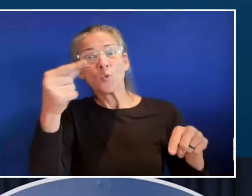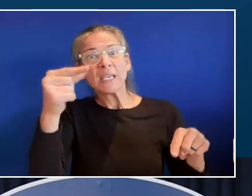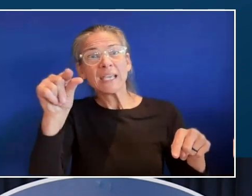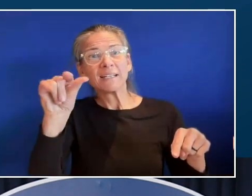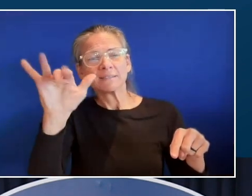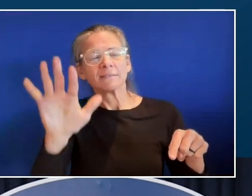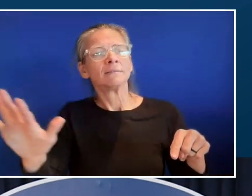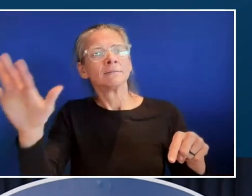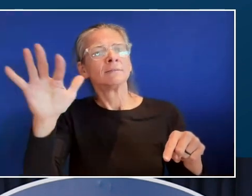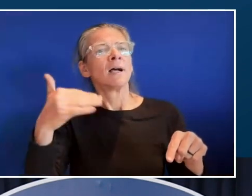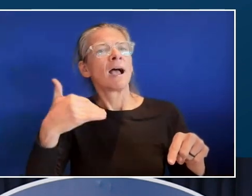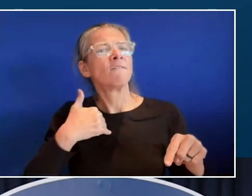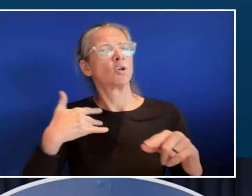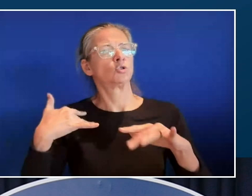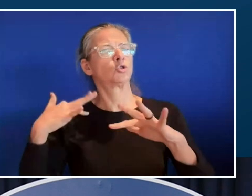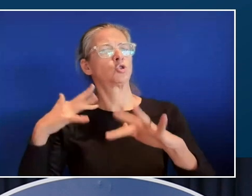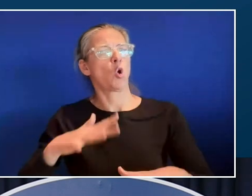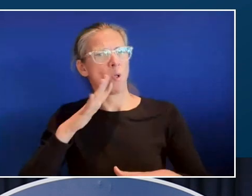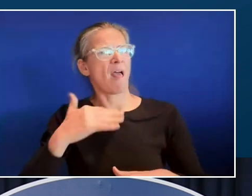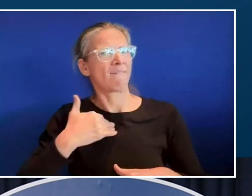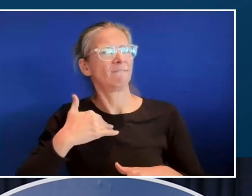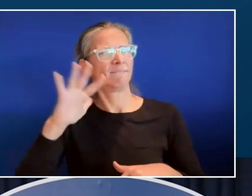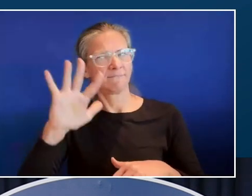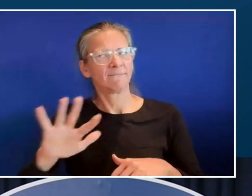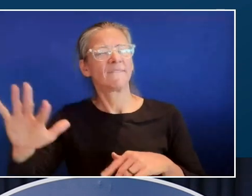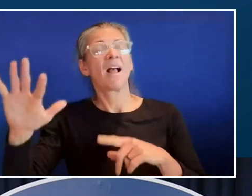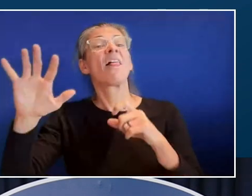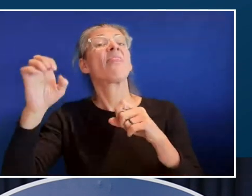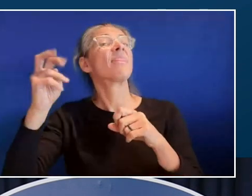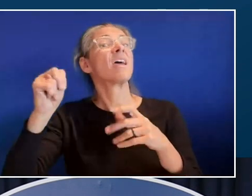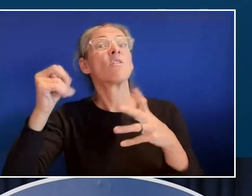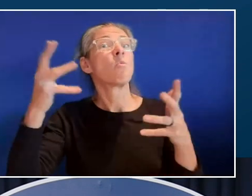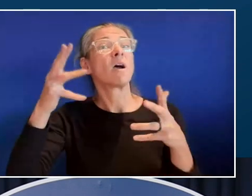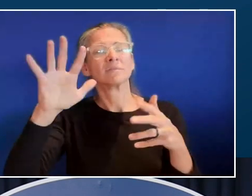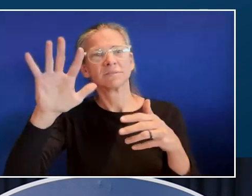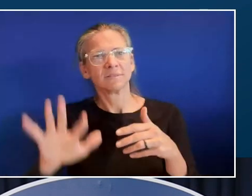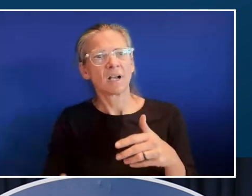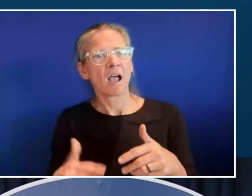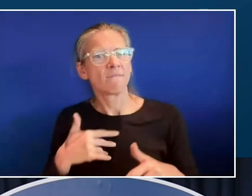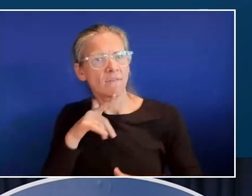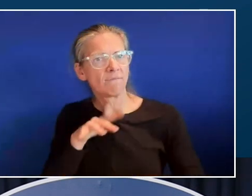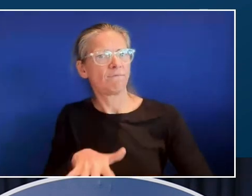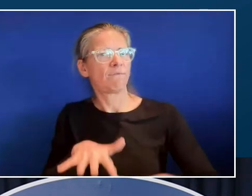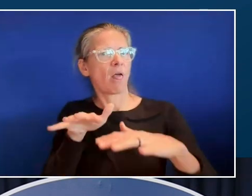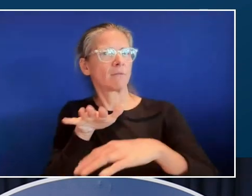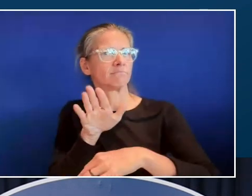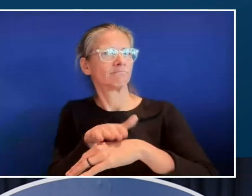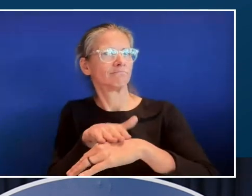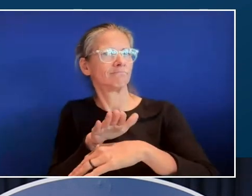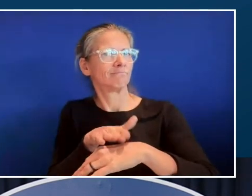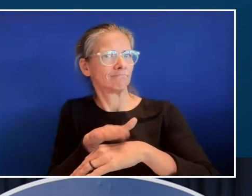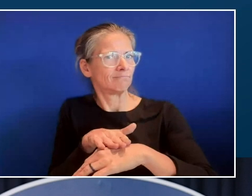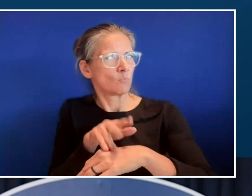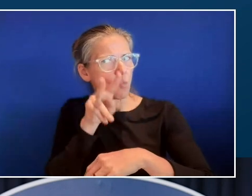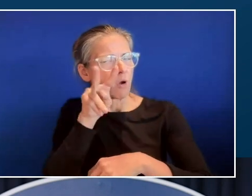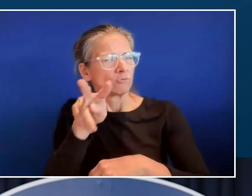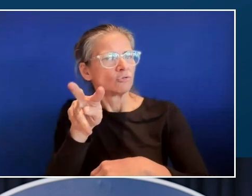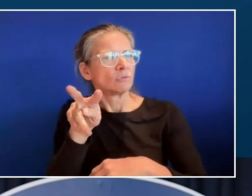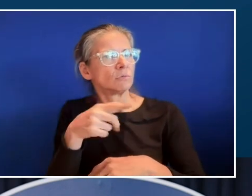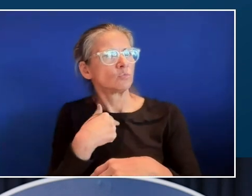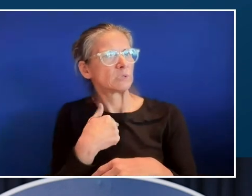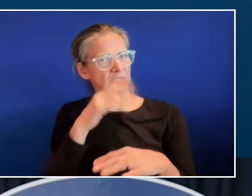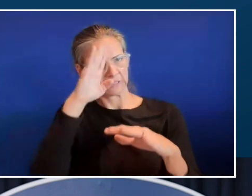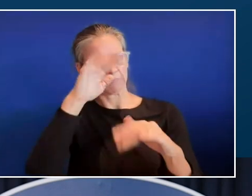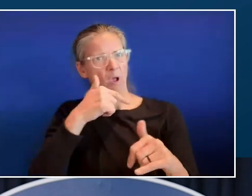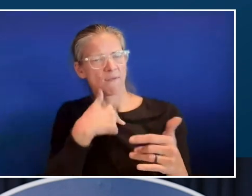green part, that's where we're going to get the snow. And then we have the flood watch, where we expect a